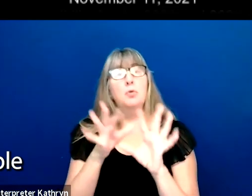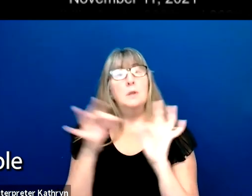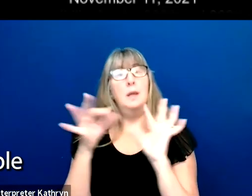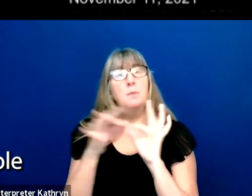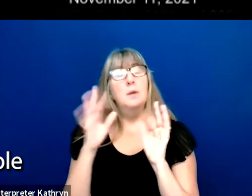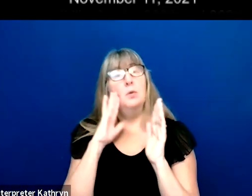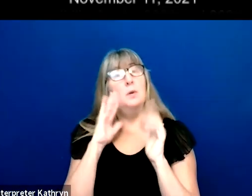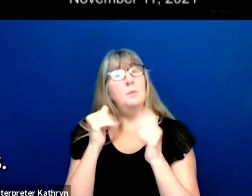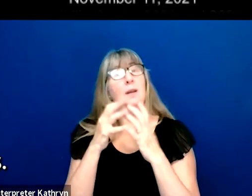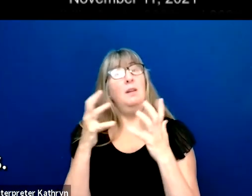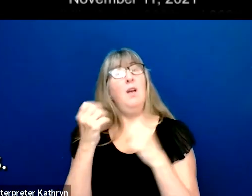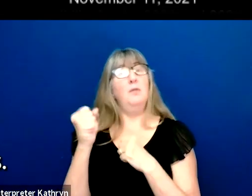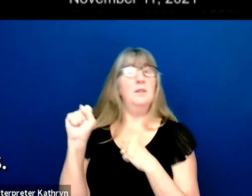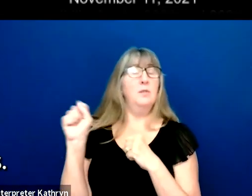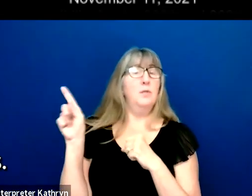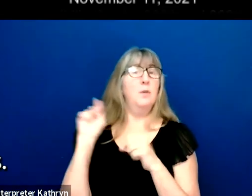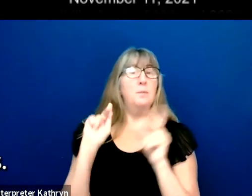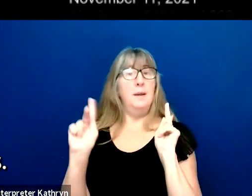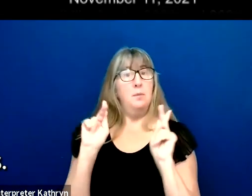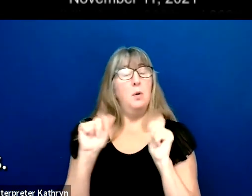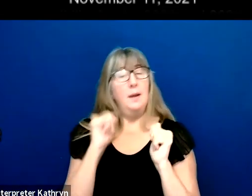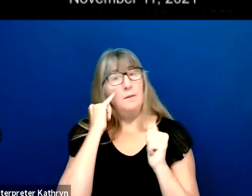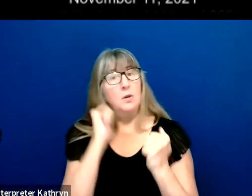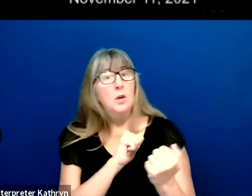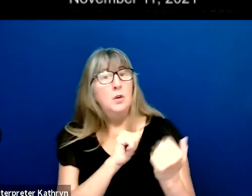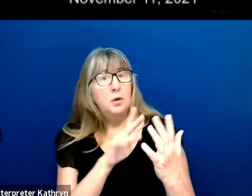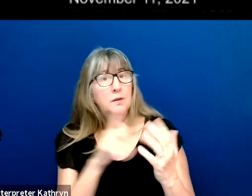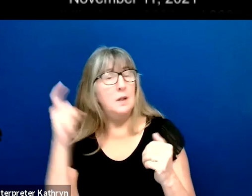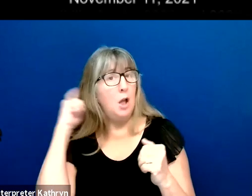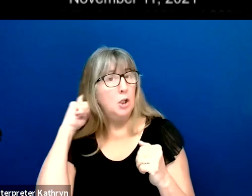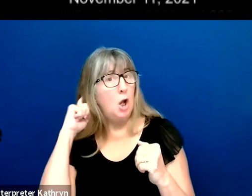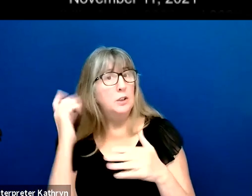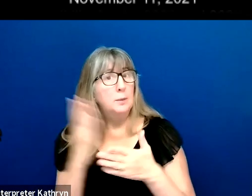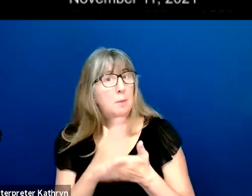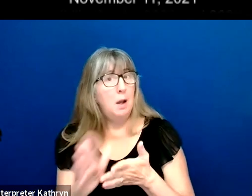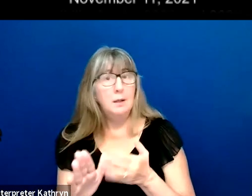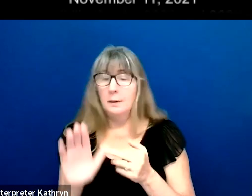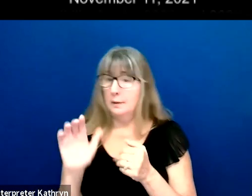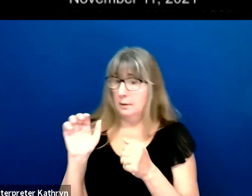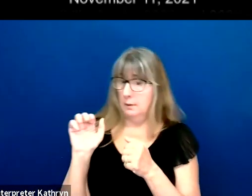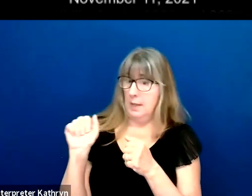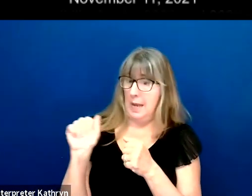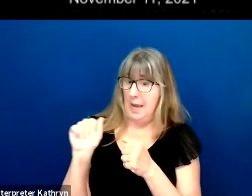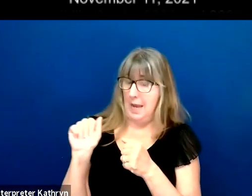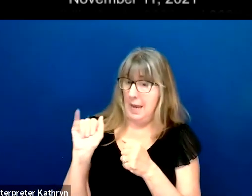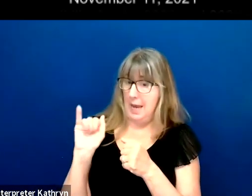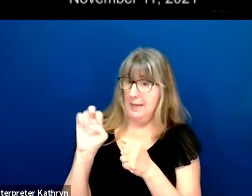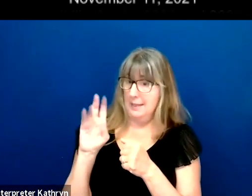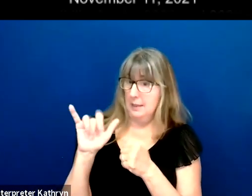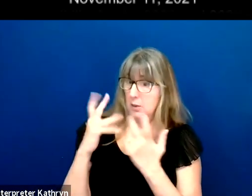of resistance from people when addressing unconscious biases. Ainsley, did you want to say anything else about the slide before we move on and wrap up?